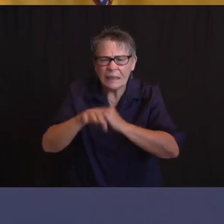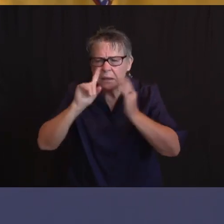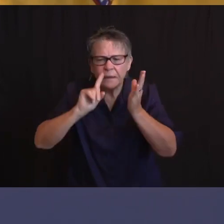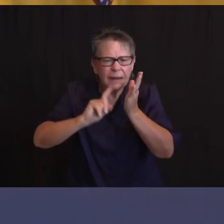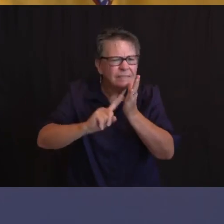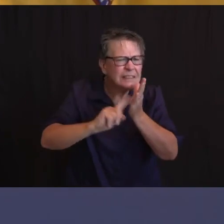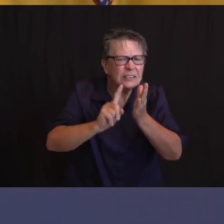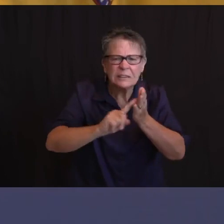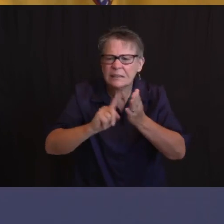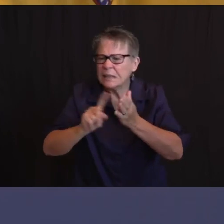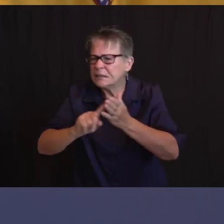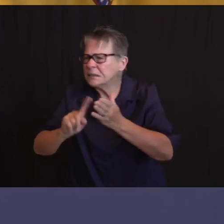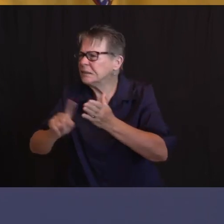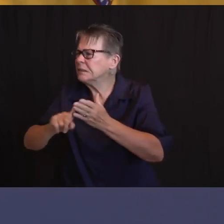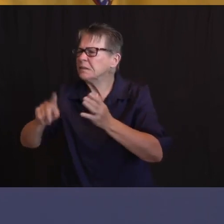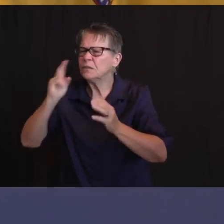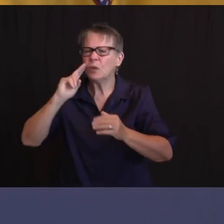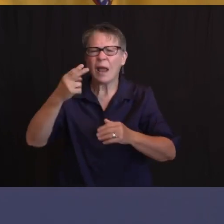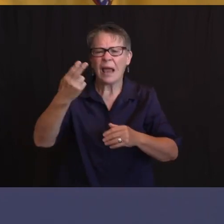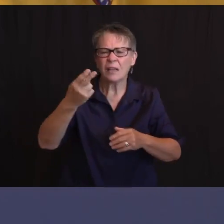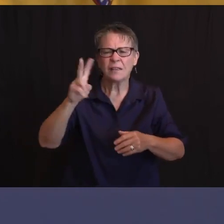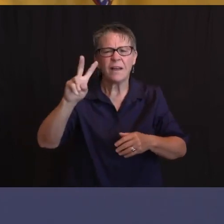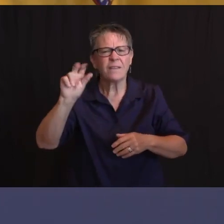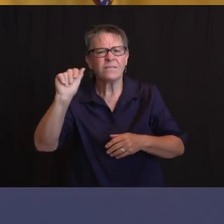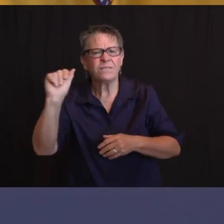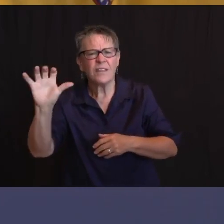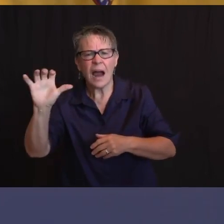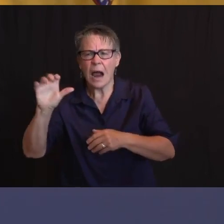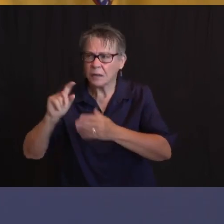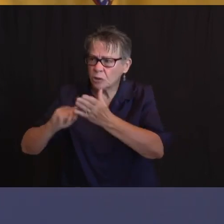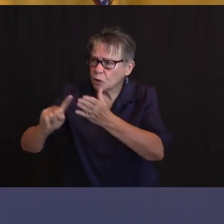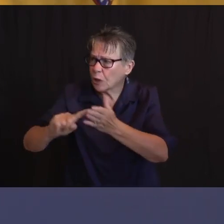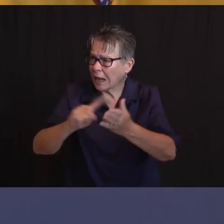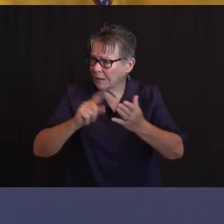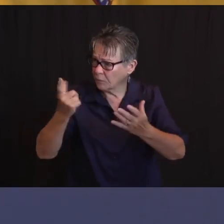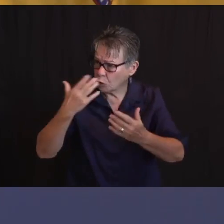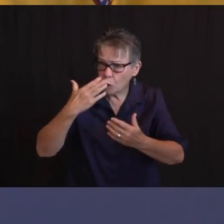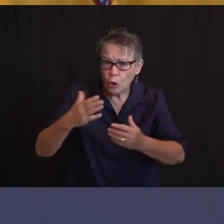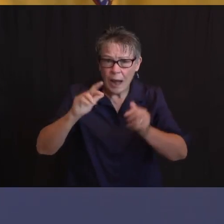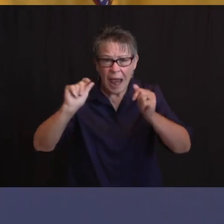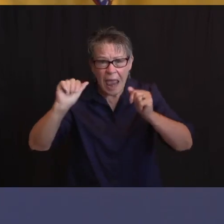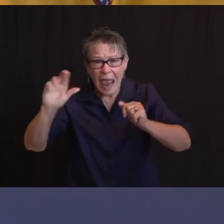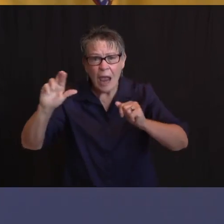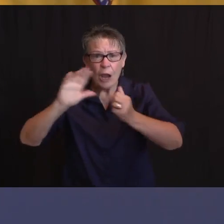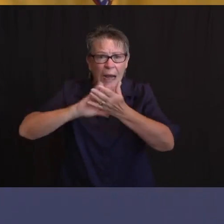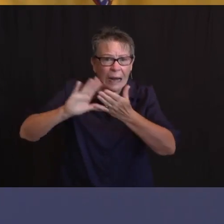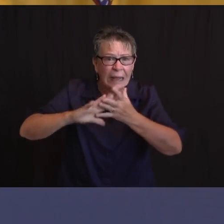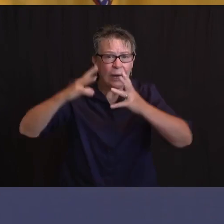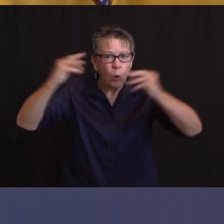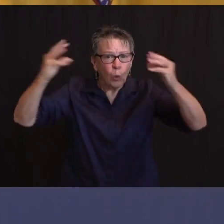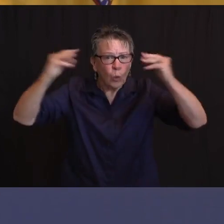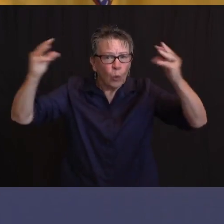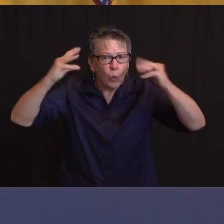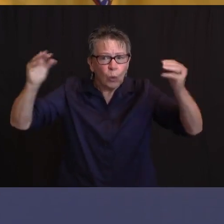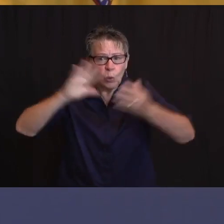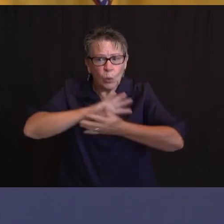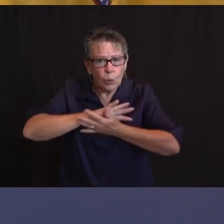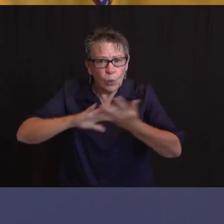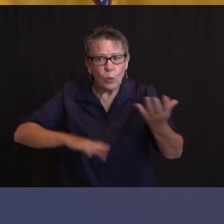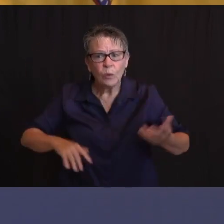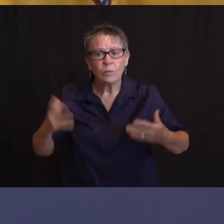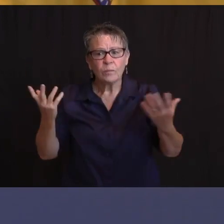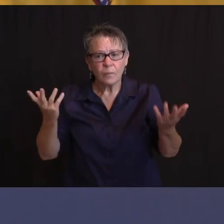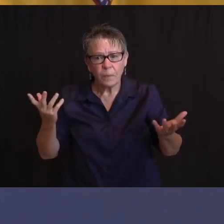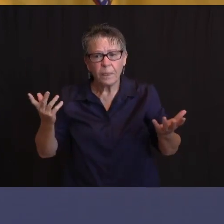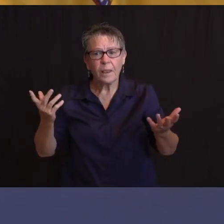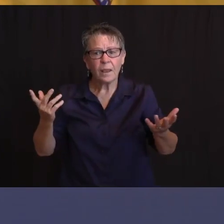for schools for in-person? And also with money tight, is there any money from the CARES Act or other funding that can be tapped to help schools